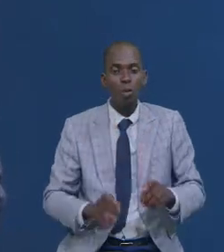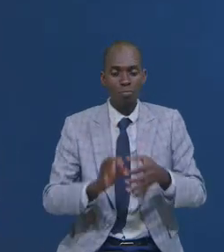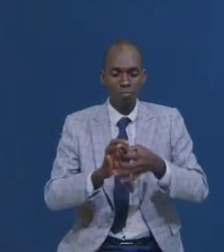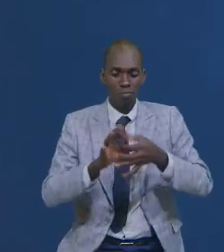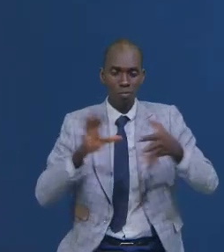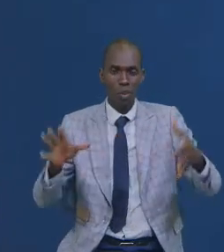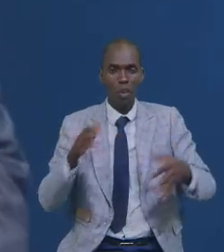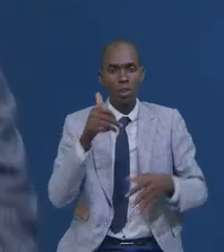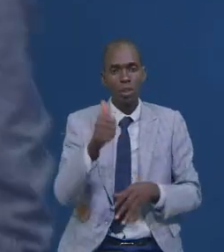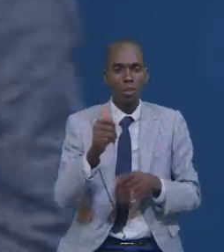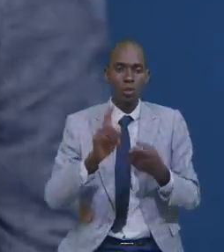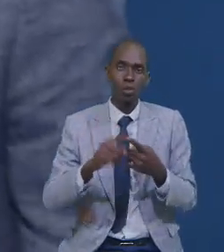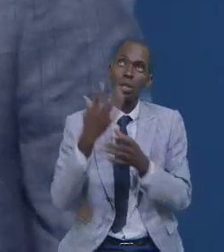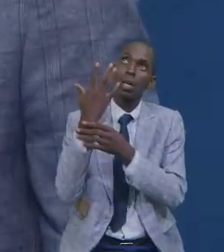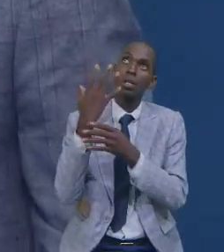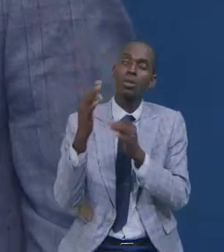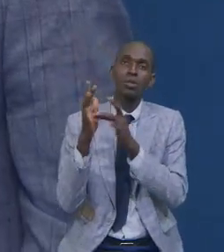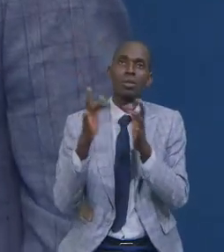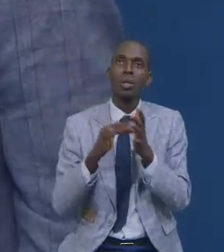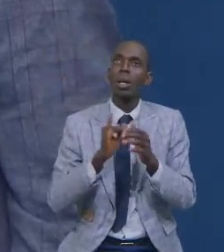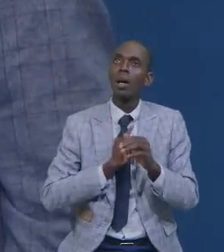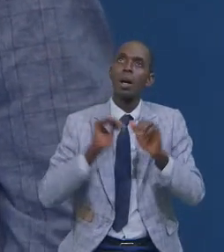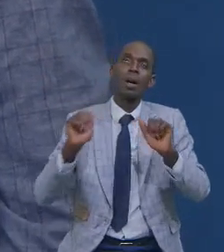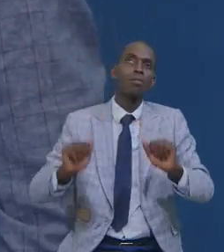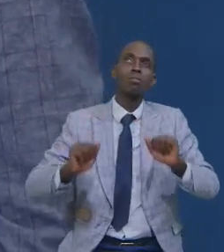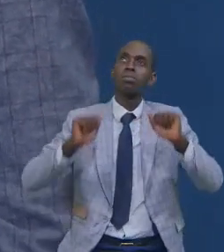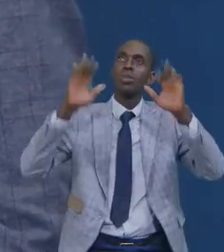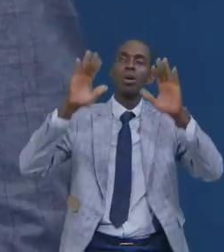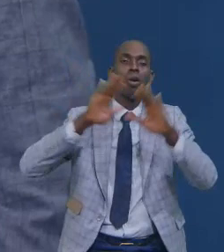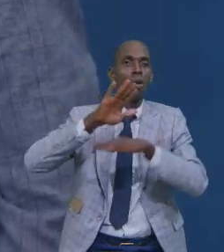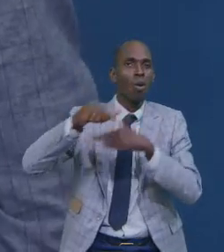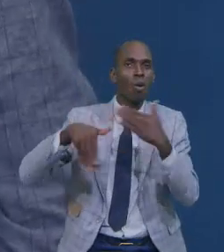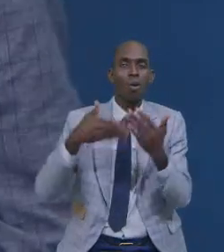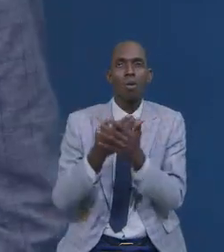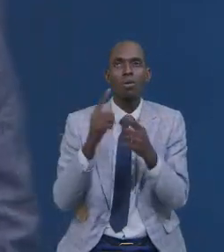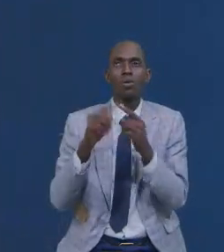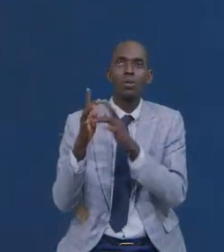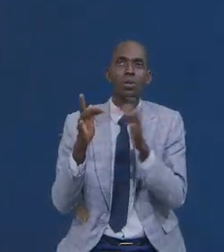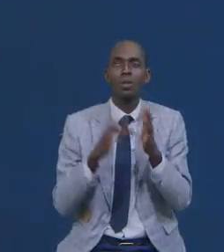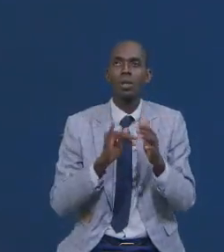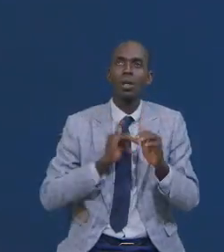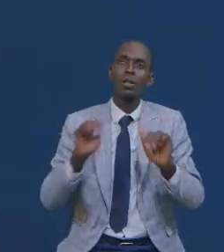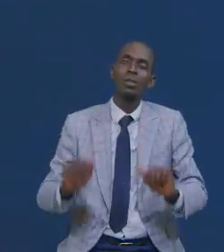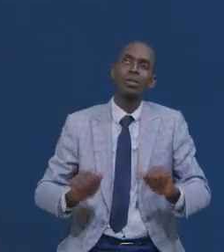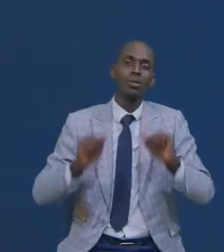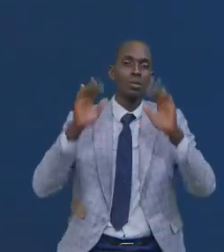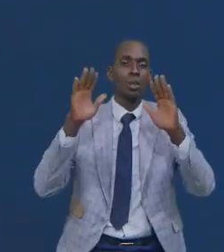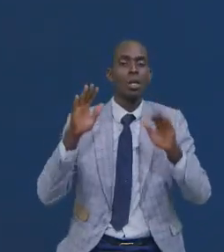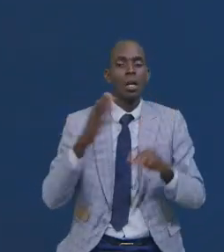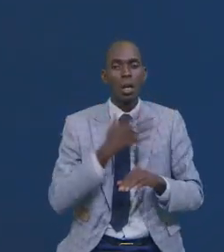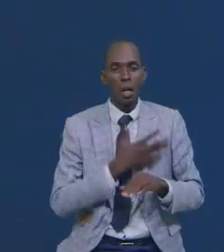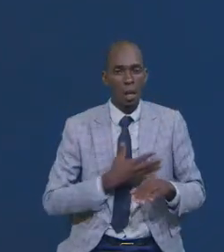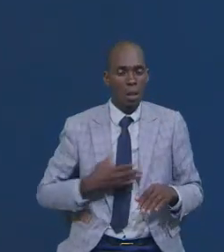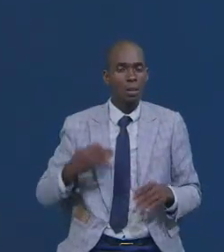of Jesus. I surrender all to Jesus. I surrender. And then he lays hand on